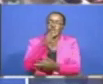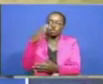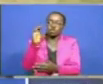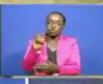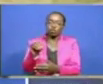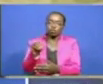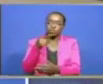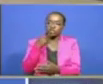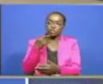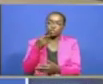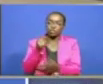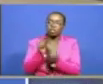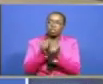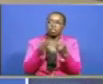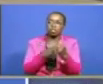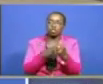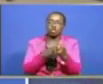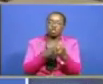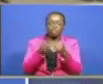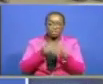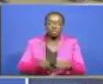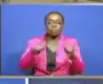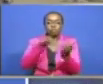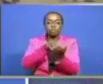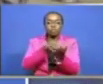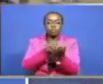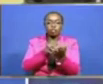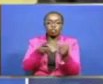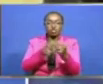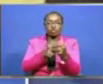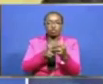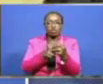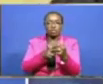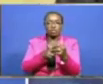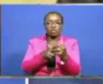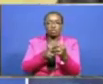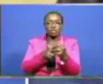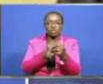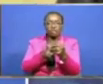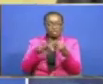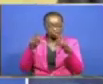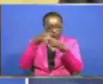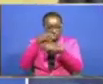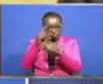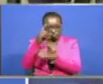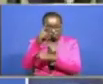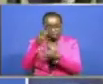Joseph Wahome, says 19 of them are in stable condition, while 7 will undergo an X-ray examination.